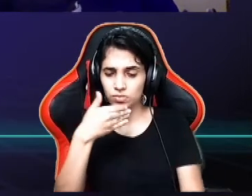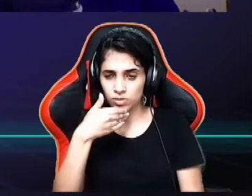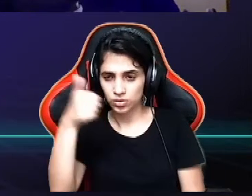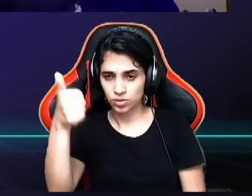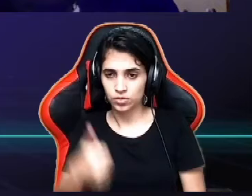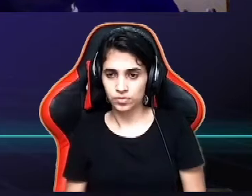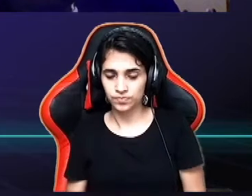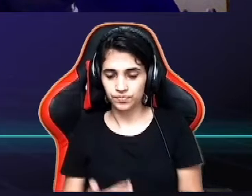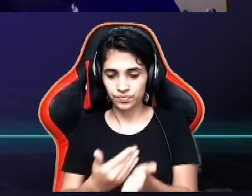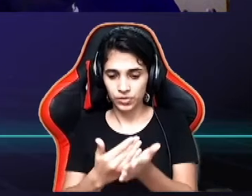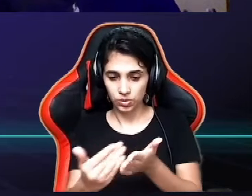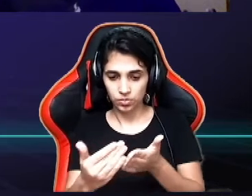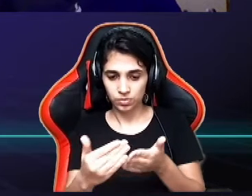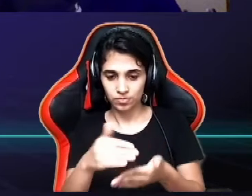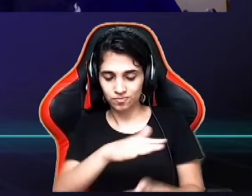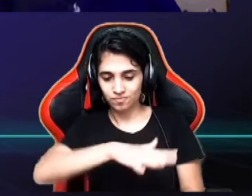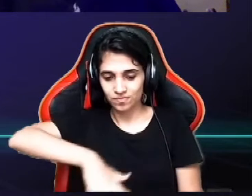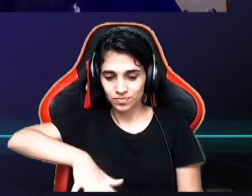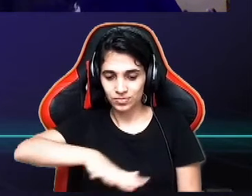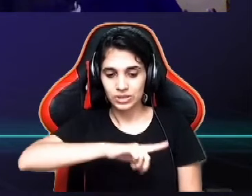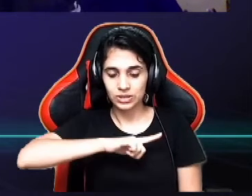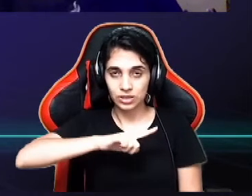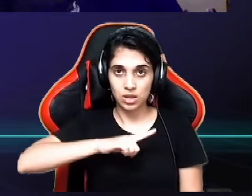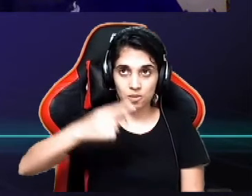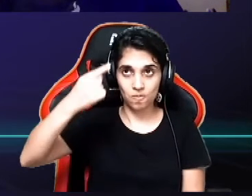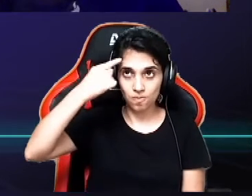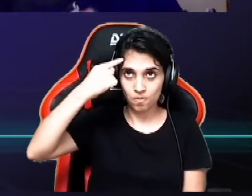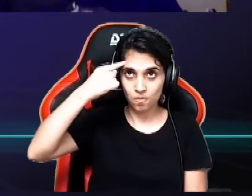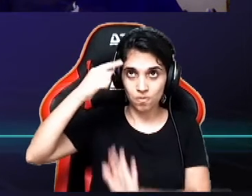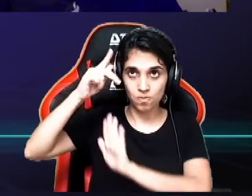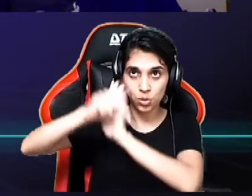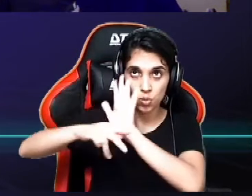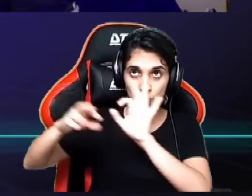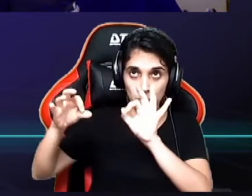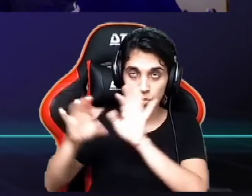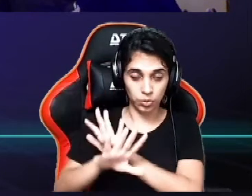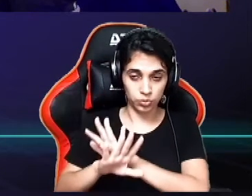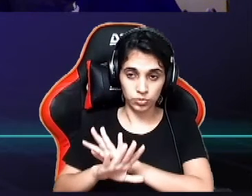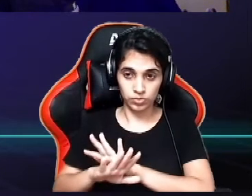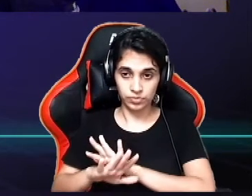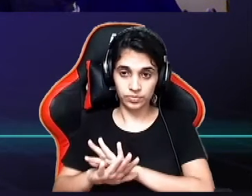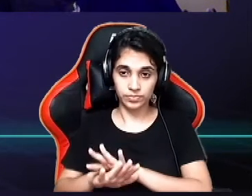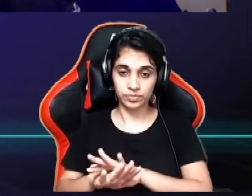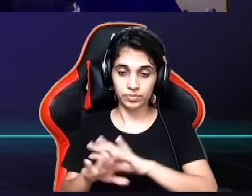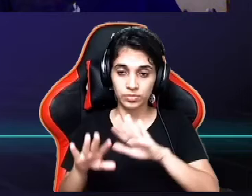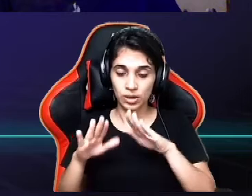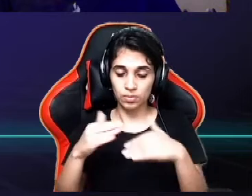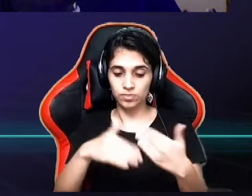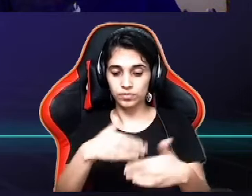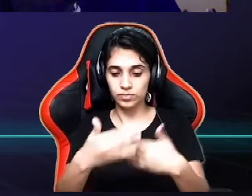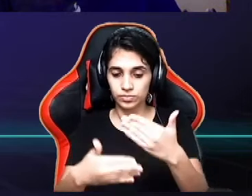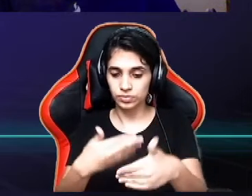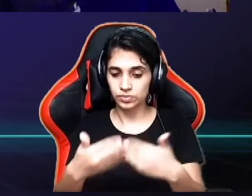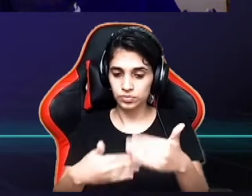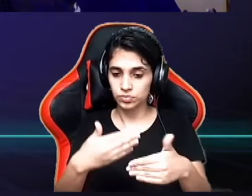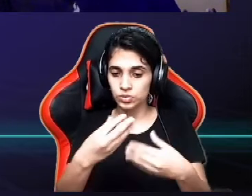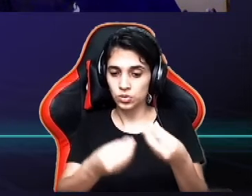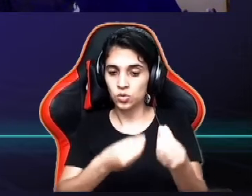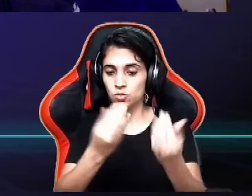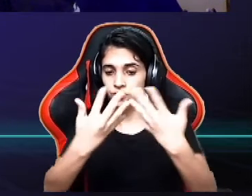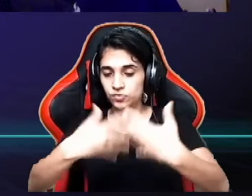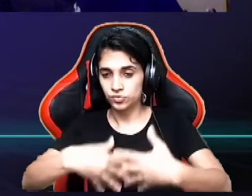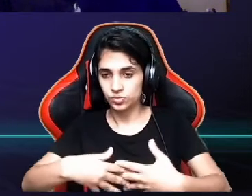little by little. When you start a product, we always have a target in mind, but according to what the product's